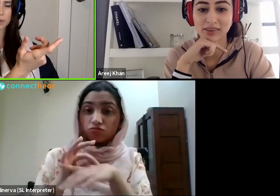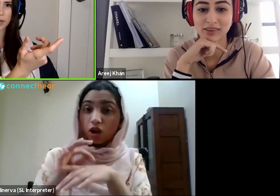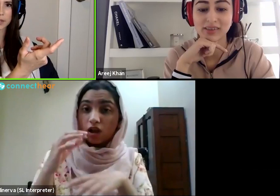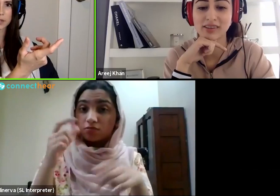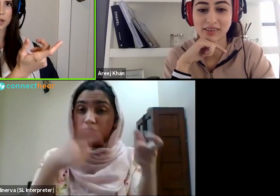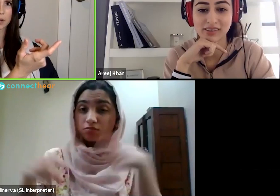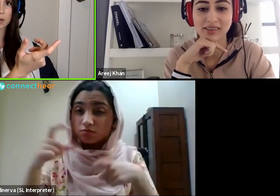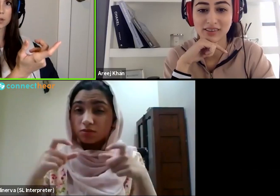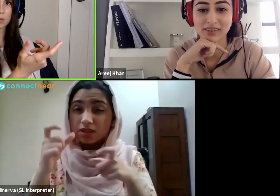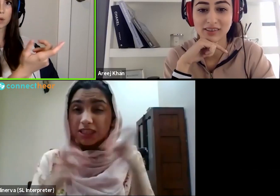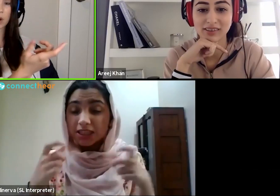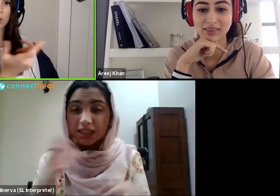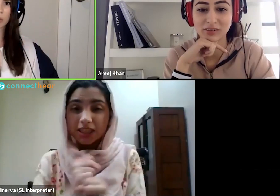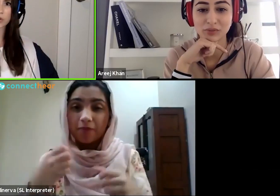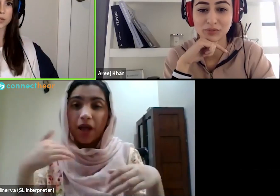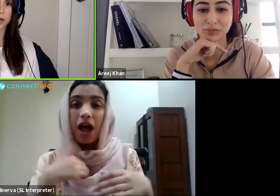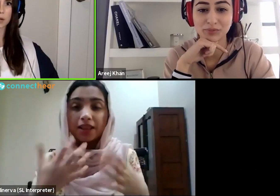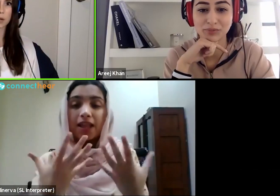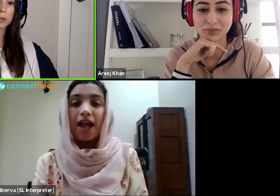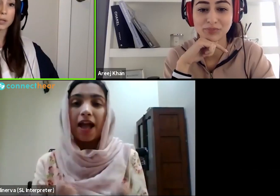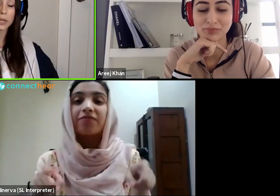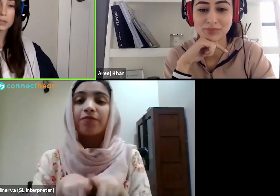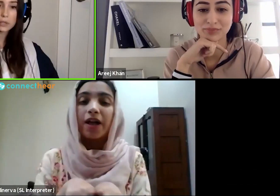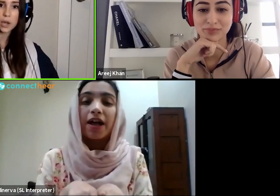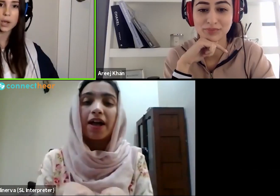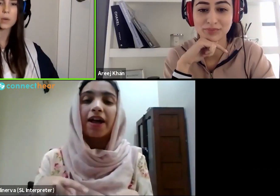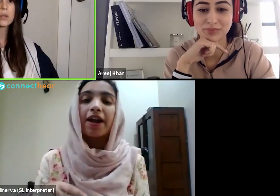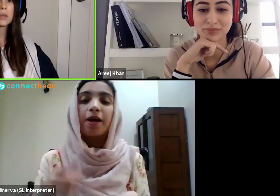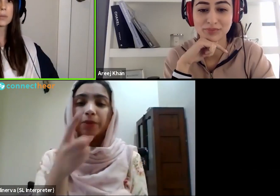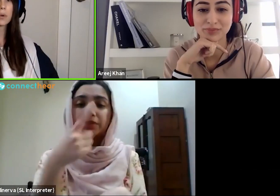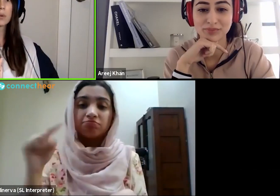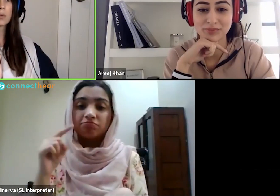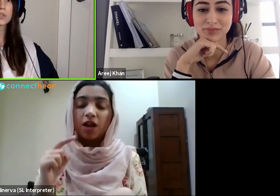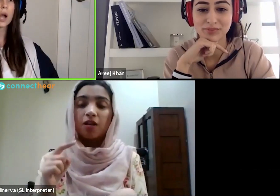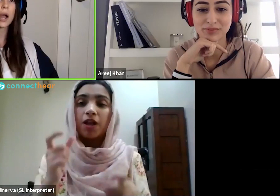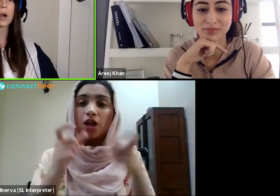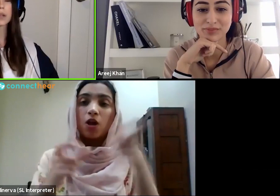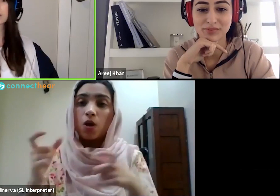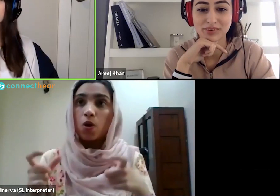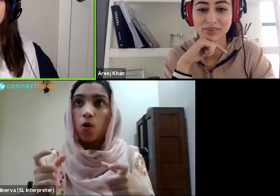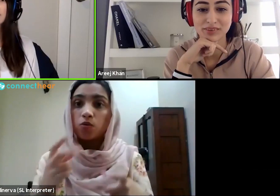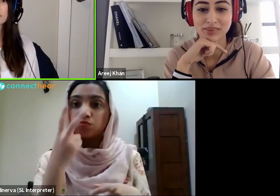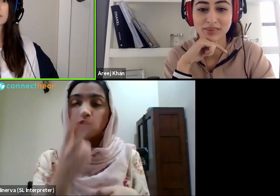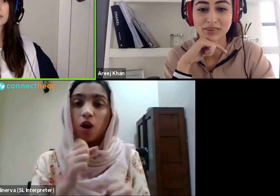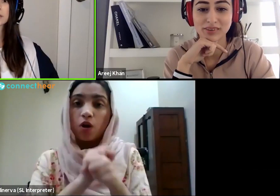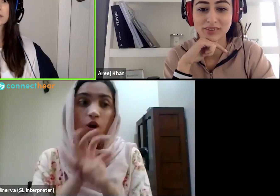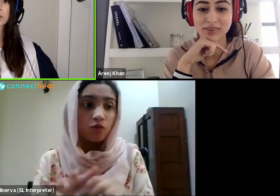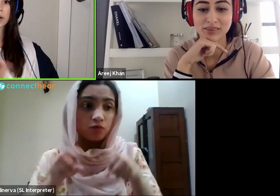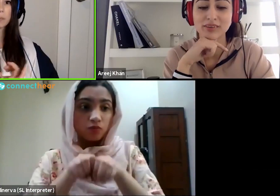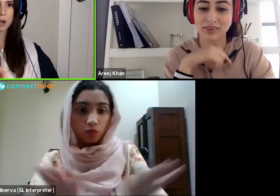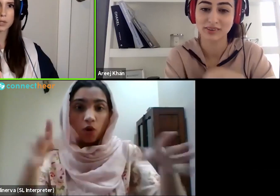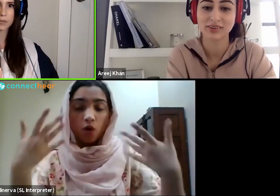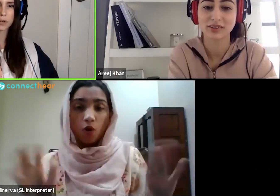media because, while the whole world was shut down, publicly at least, people sought out other ways and means